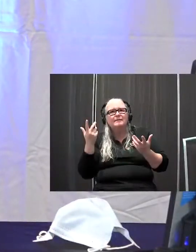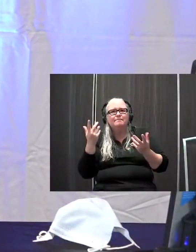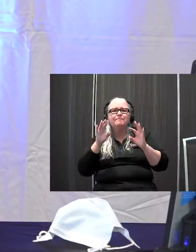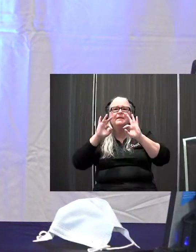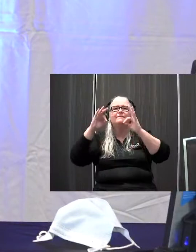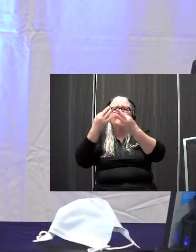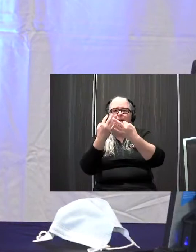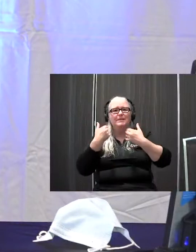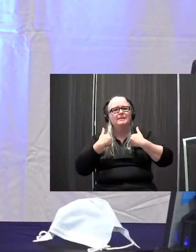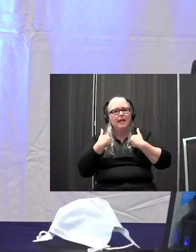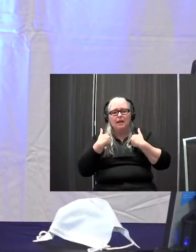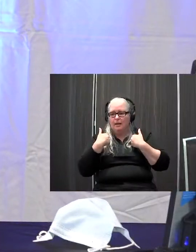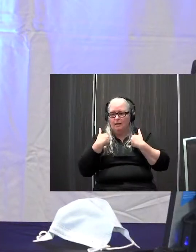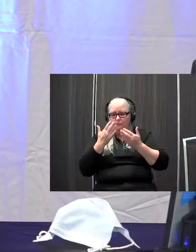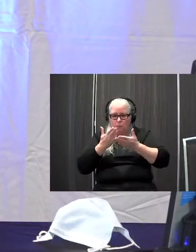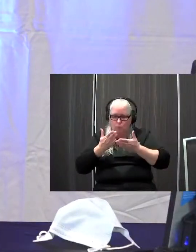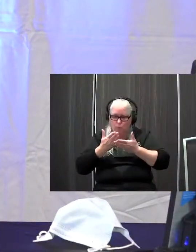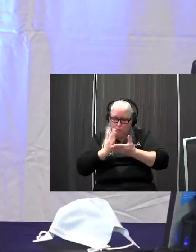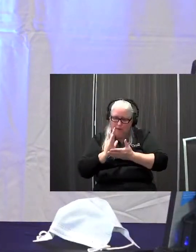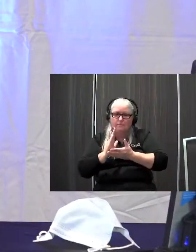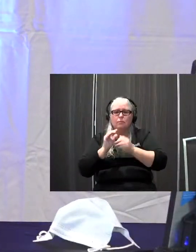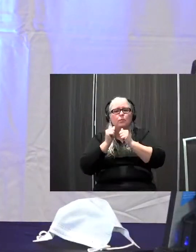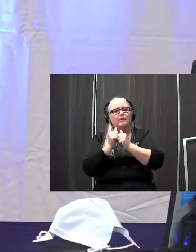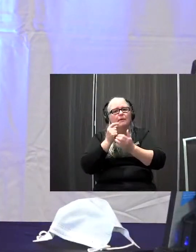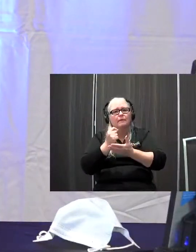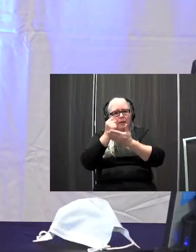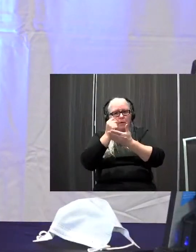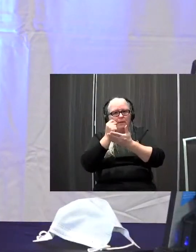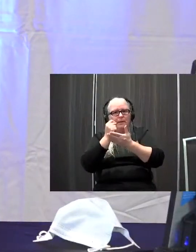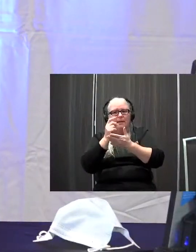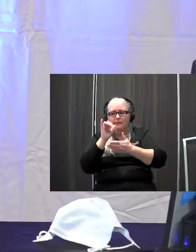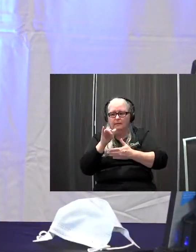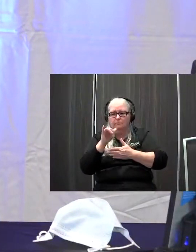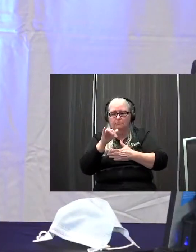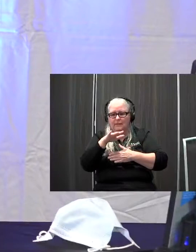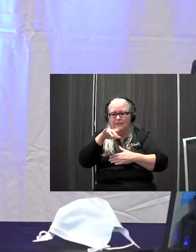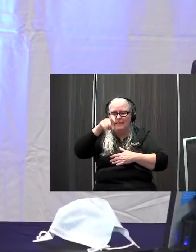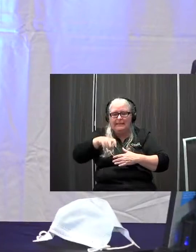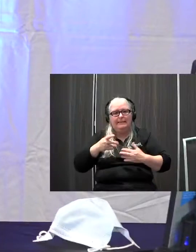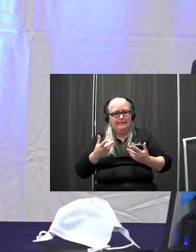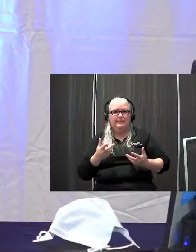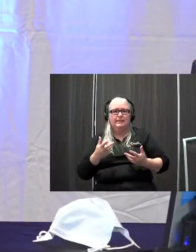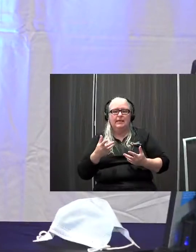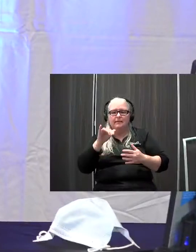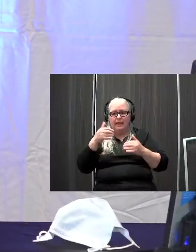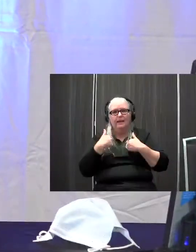a right to a therapy that is the therapy that they need. I think that they have a right to be involved in